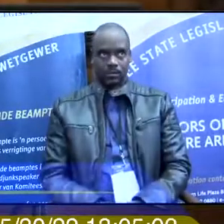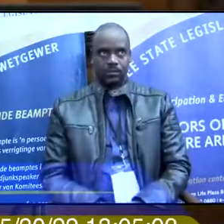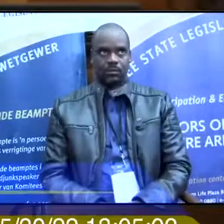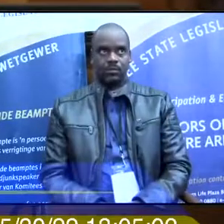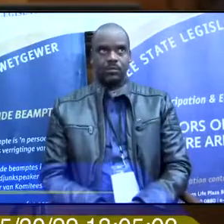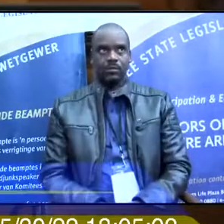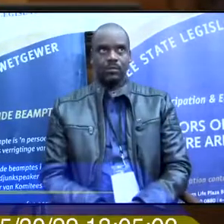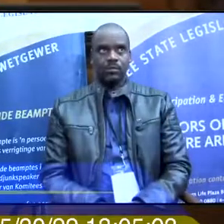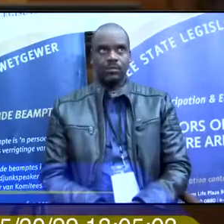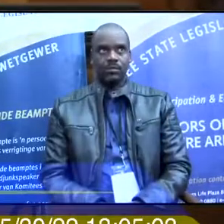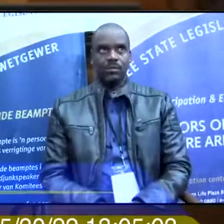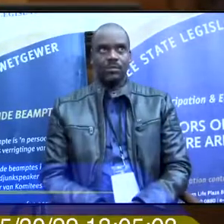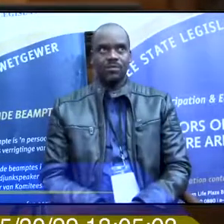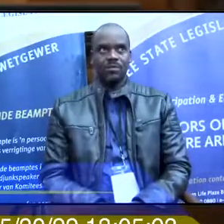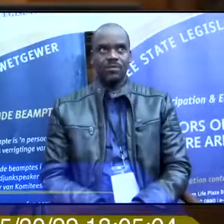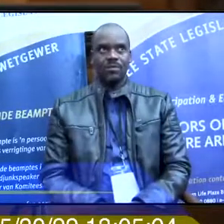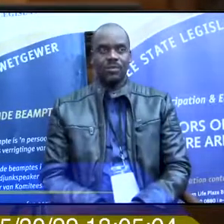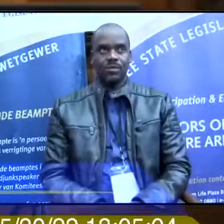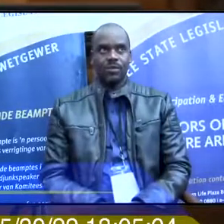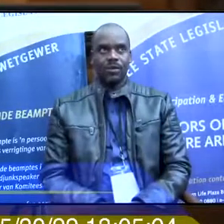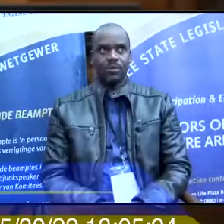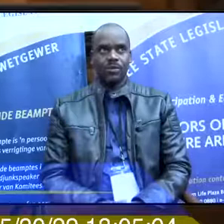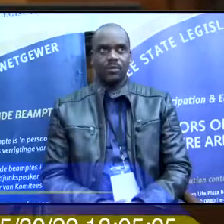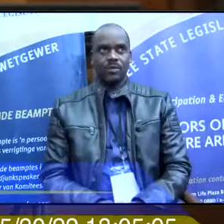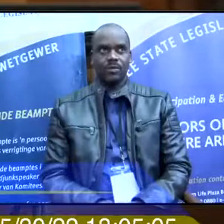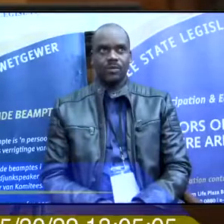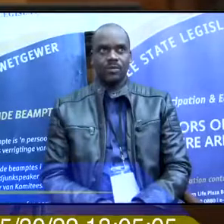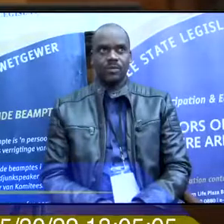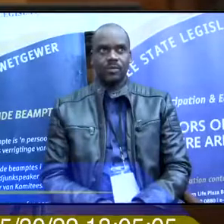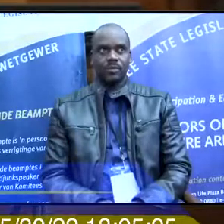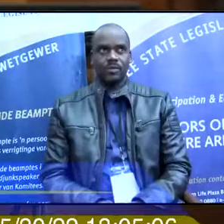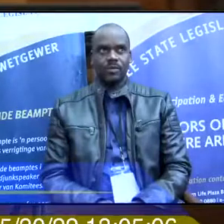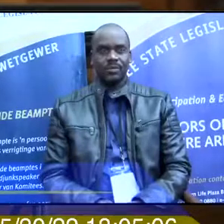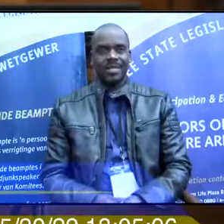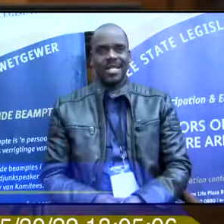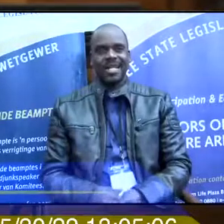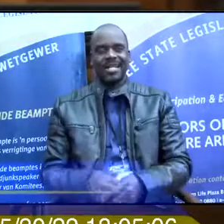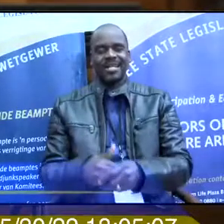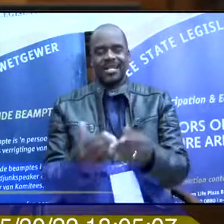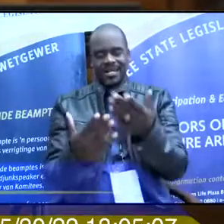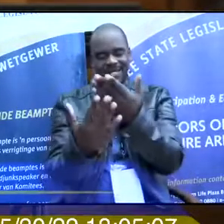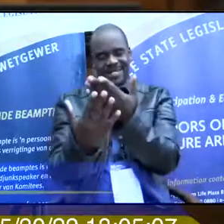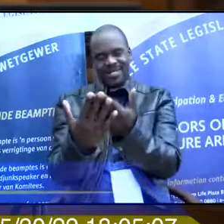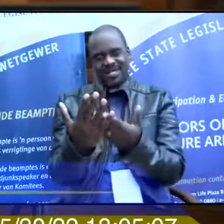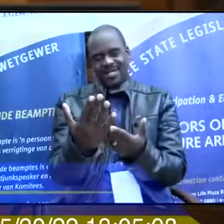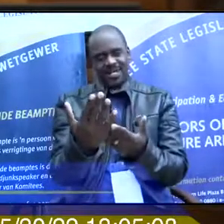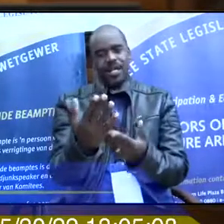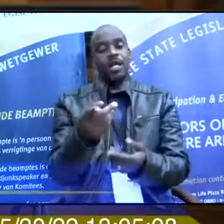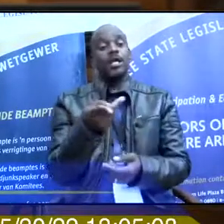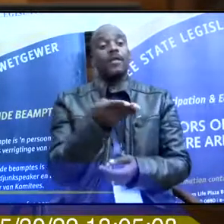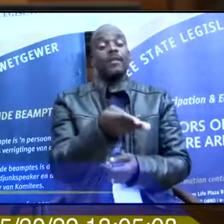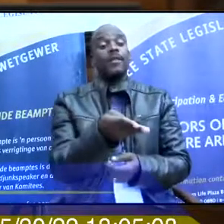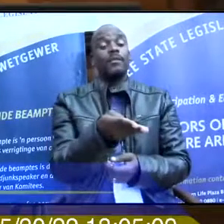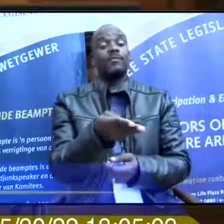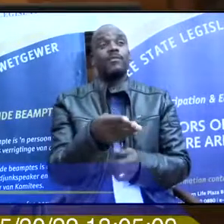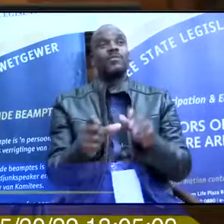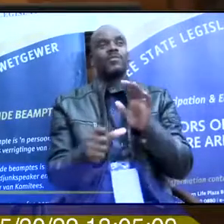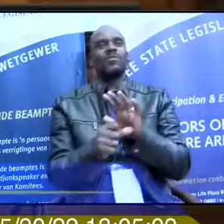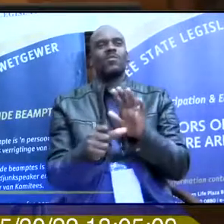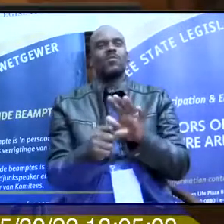from sa uh released this report that formal sectors